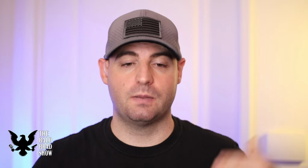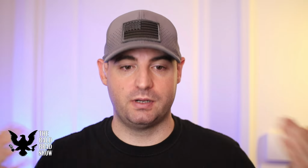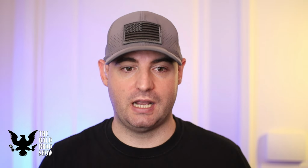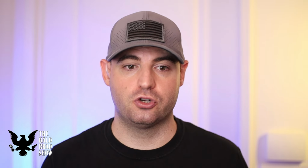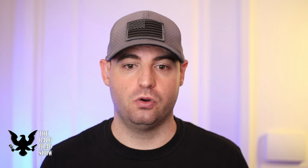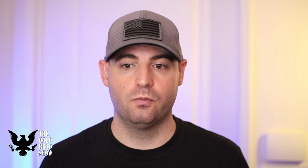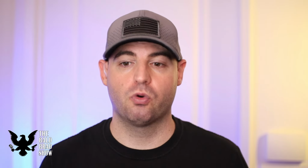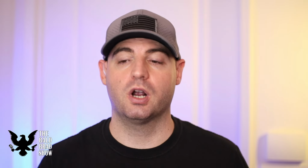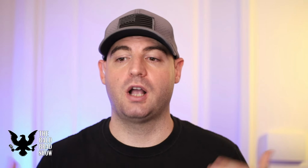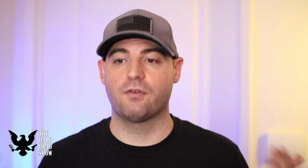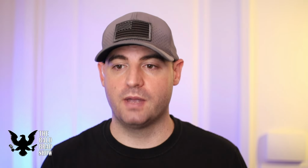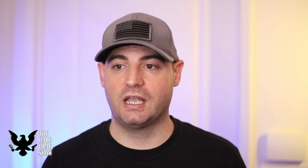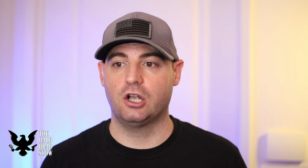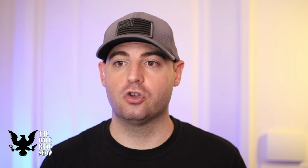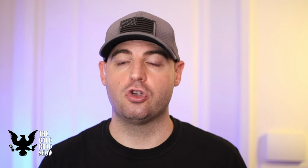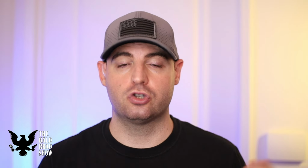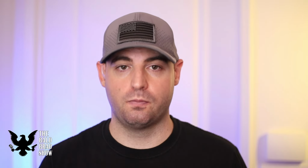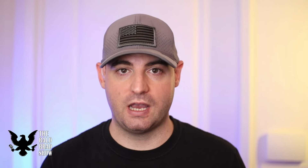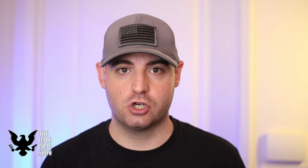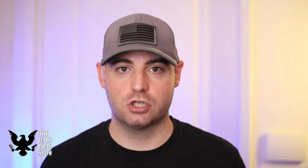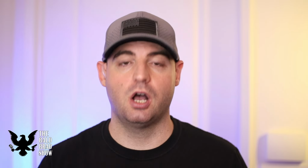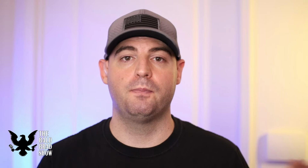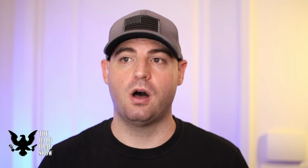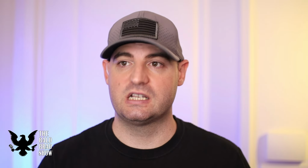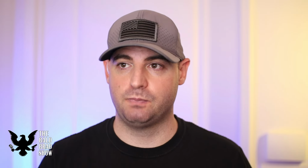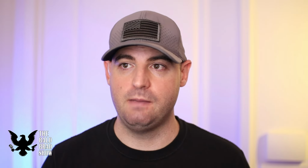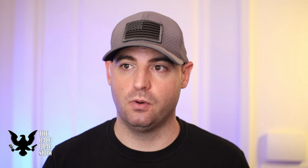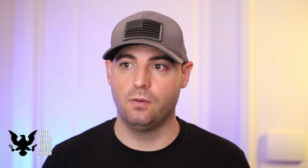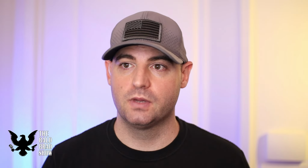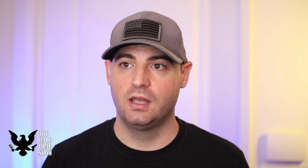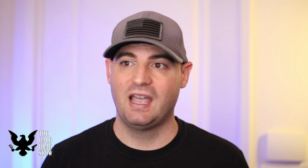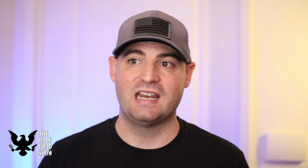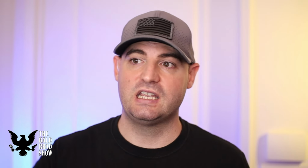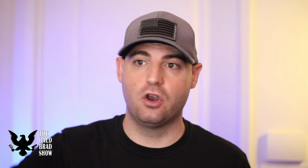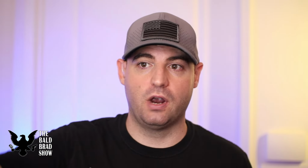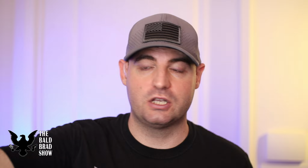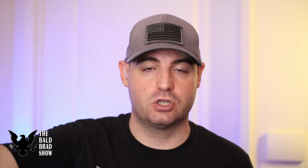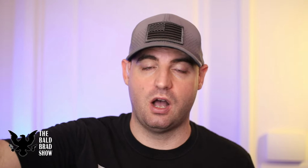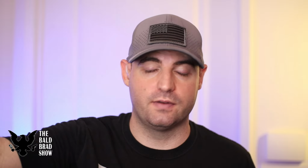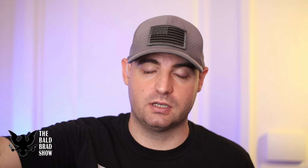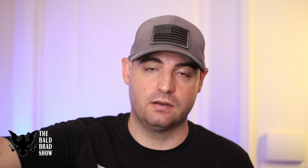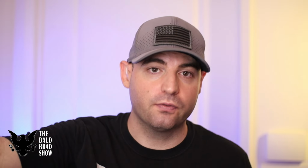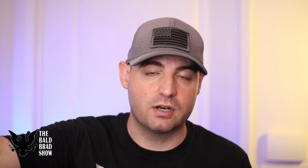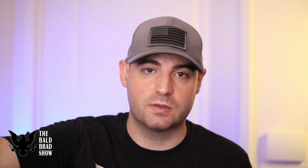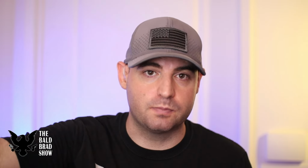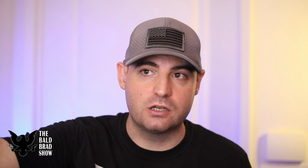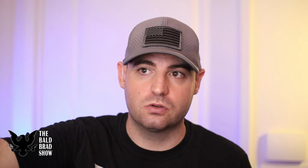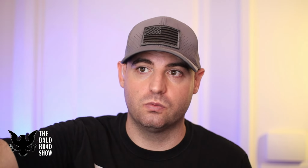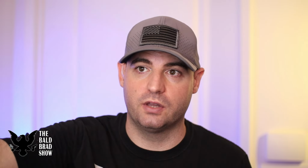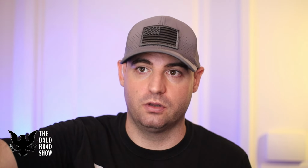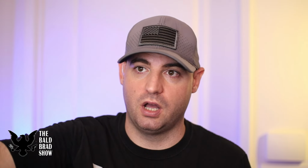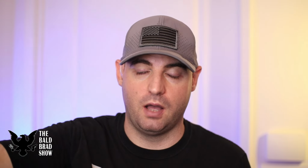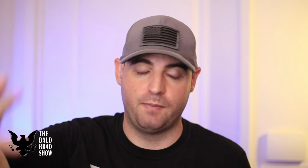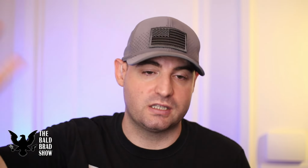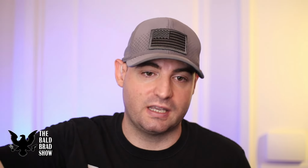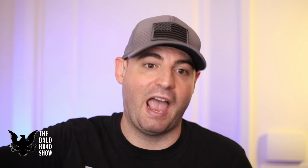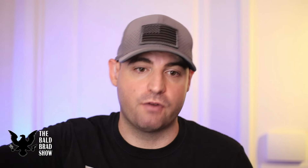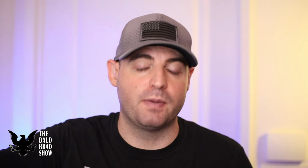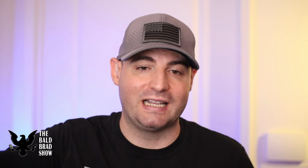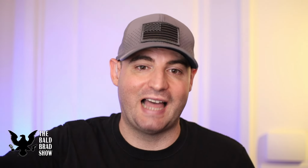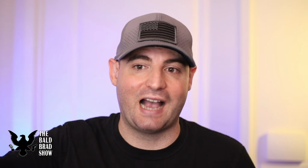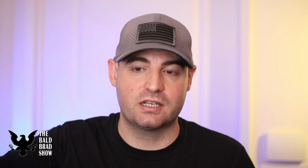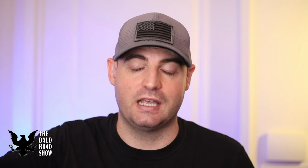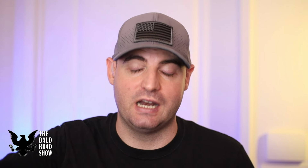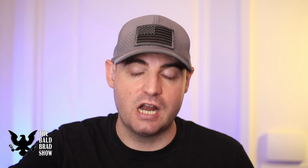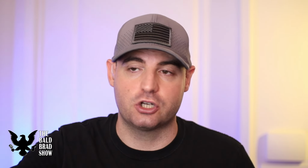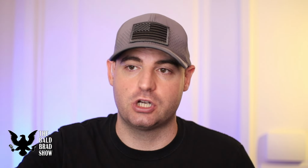that there is a potential where a government can go usurpacious upon its people. And here it's obviously freedom of speech with basically